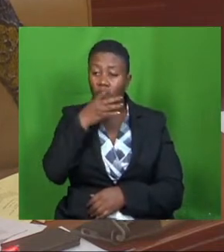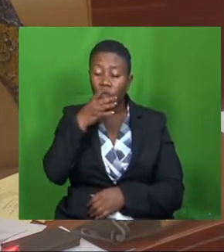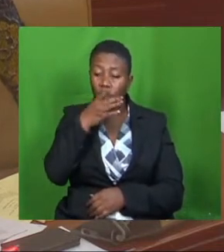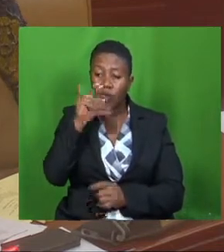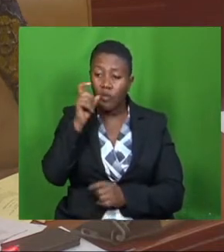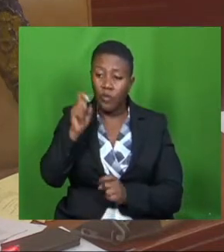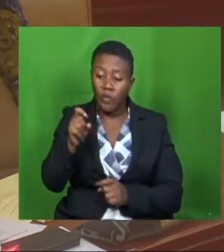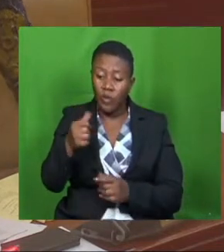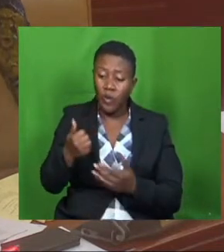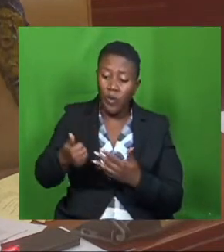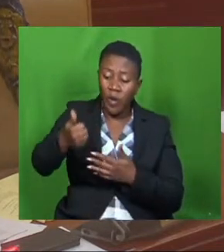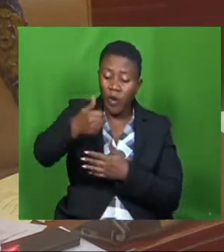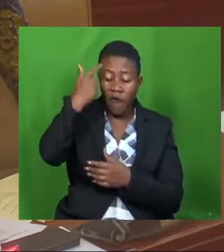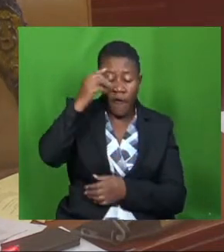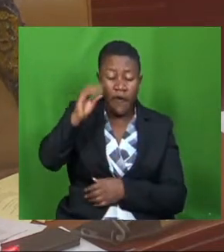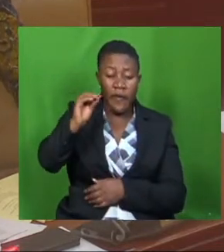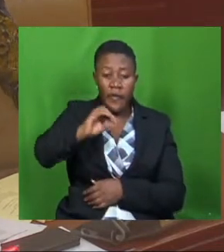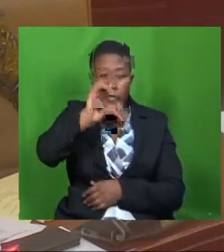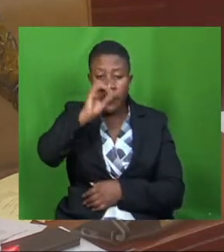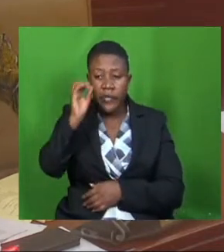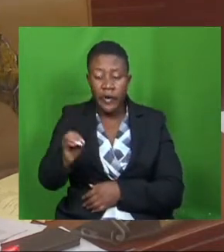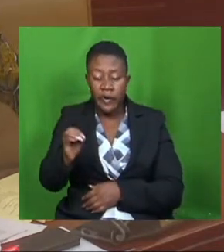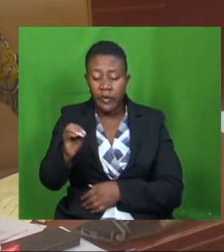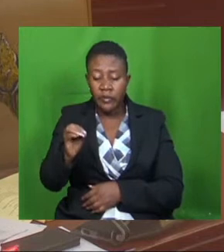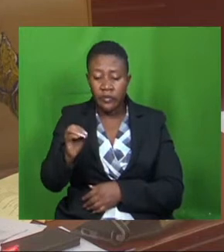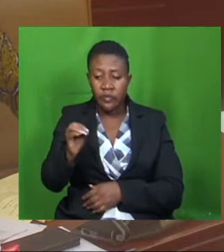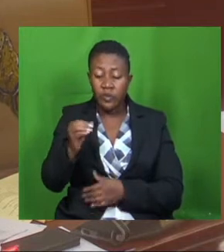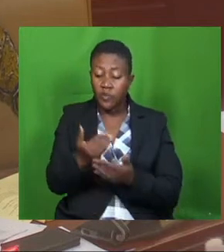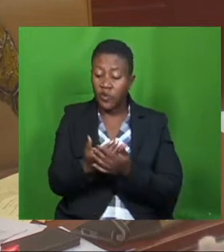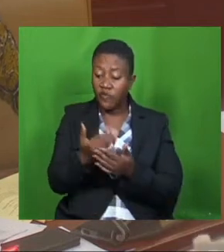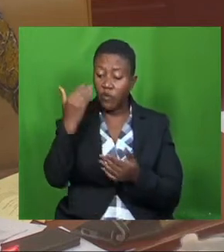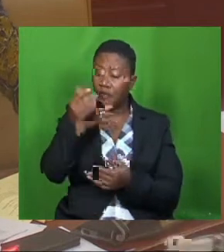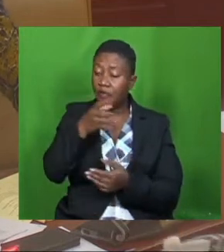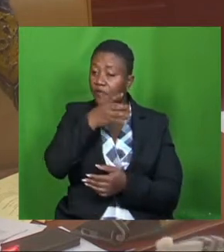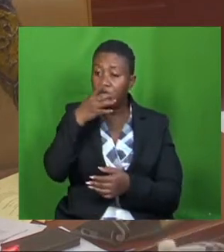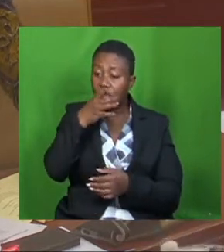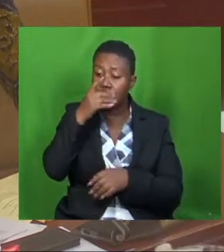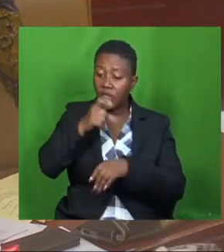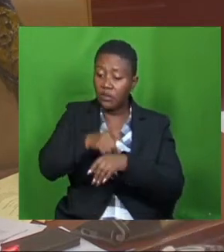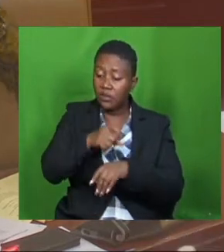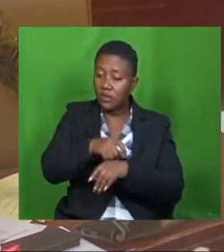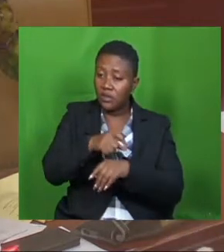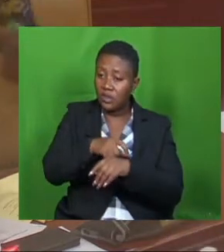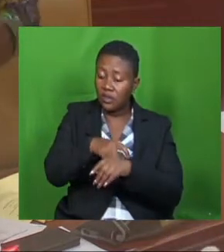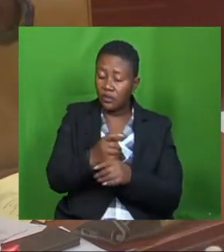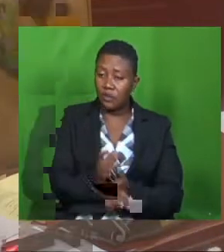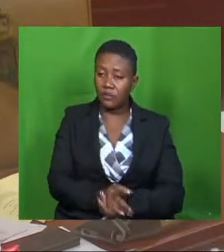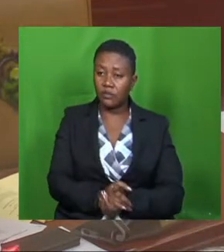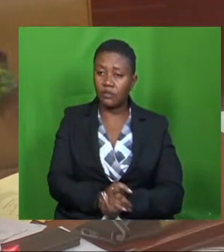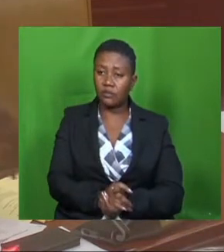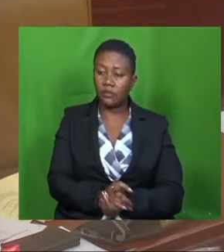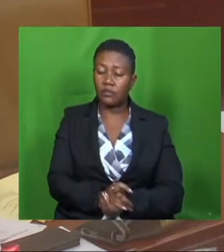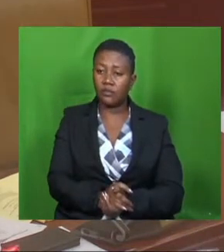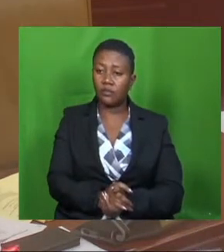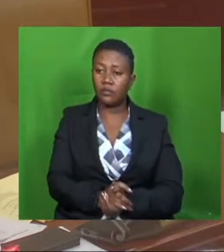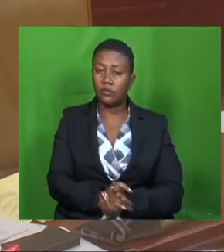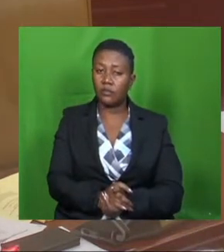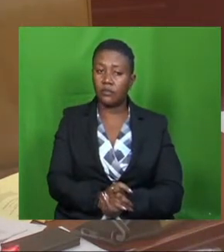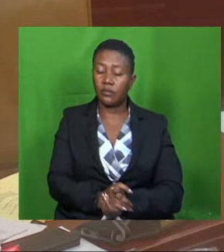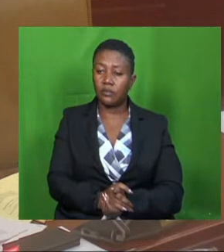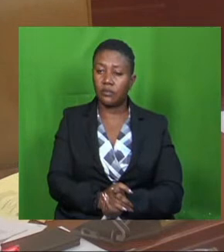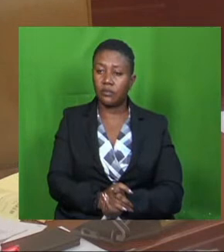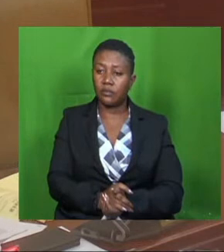surprised. Lawyer gave me the same amount of money to do this for Jesse Krum, the same health facility. How